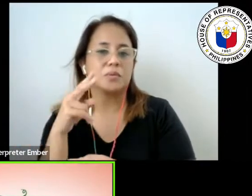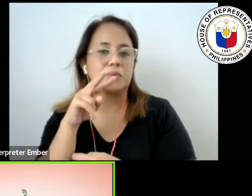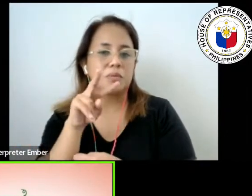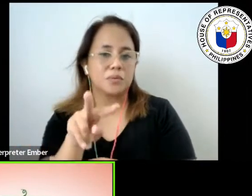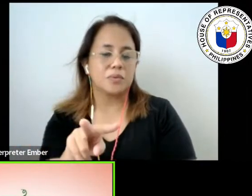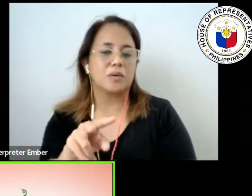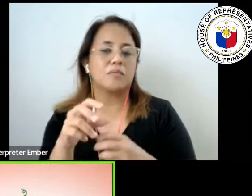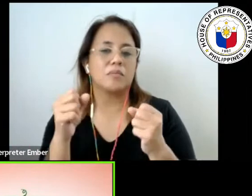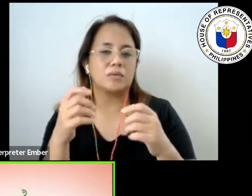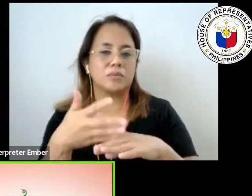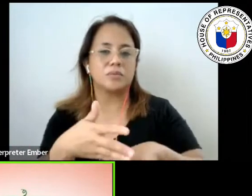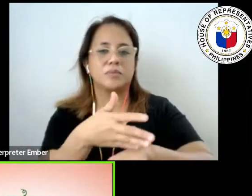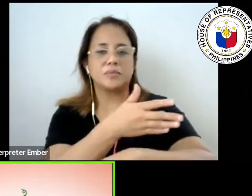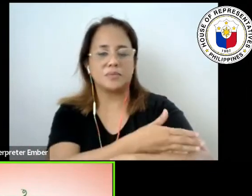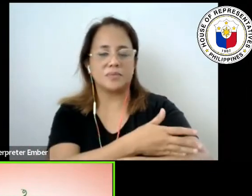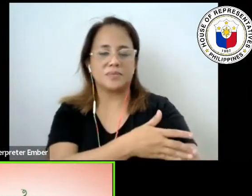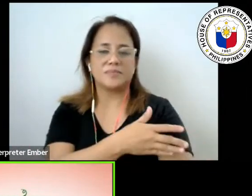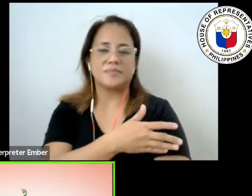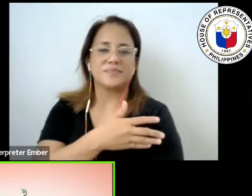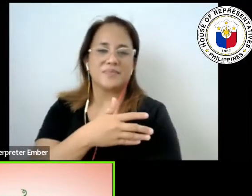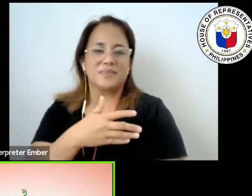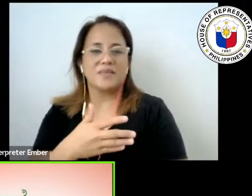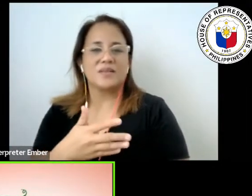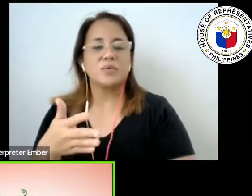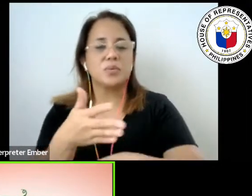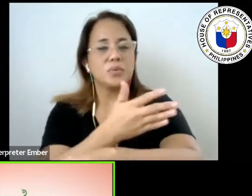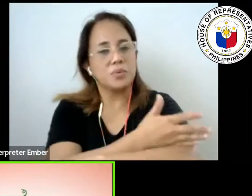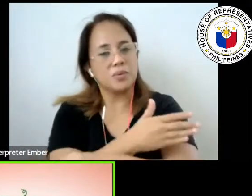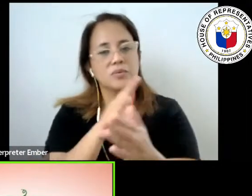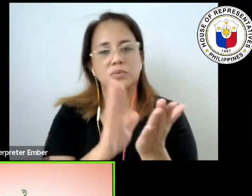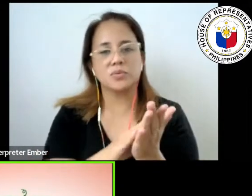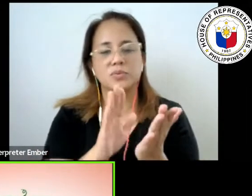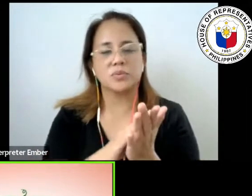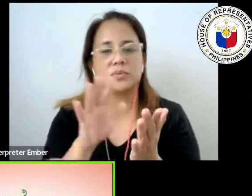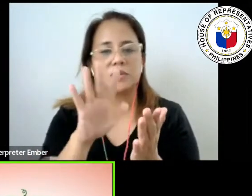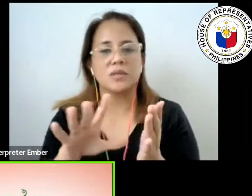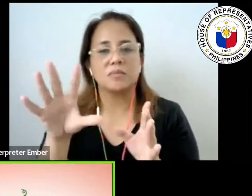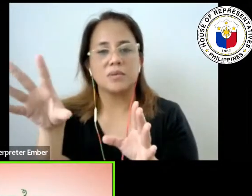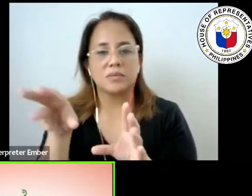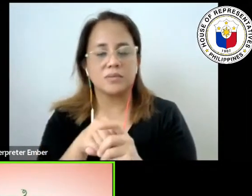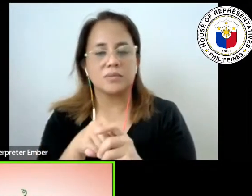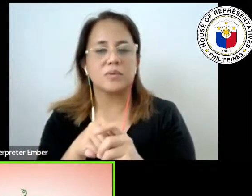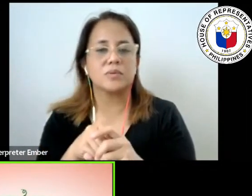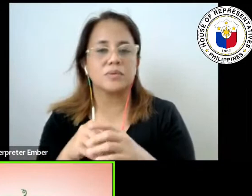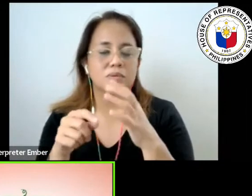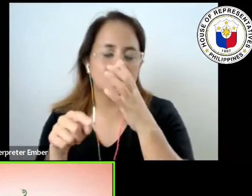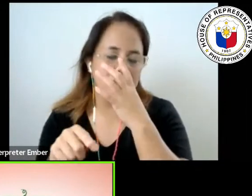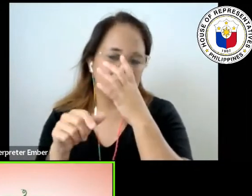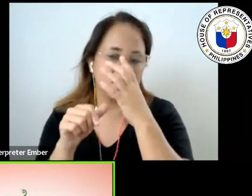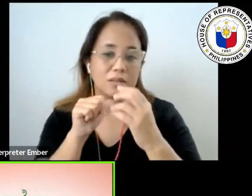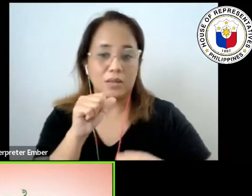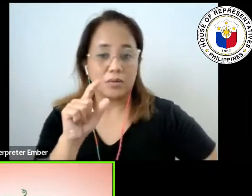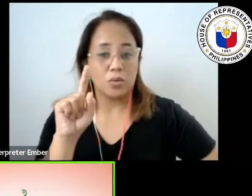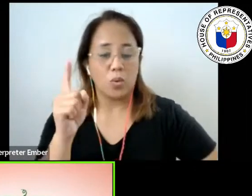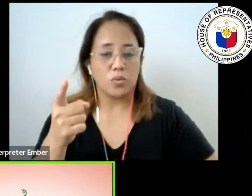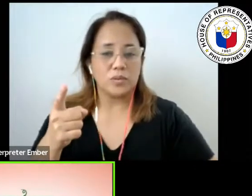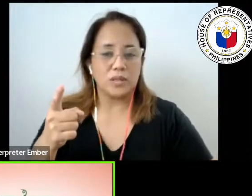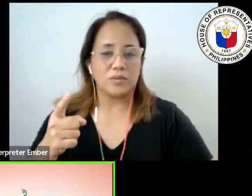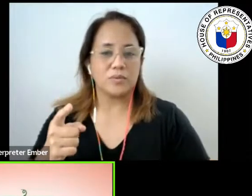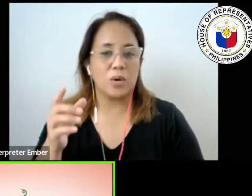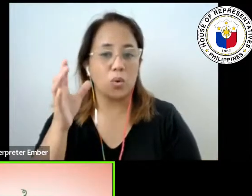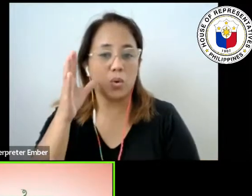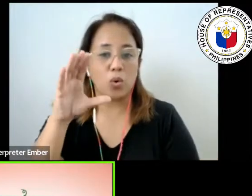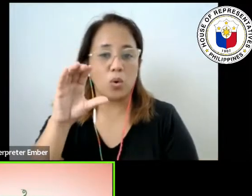a large improvement sa school's average participation rate. So this is not just on the